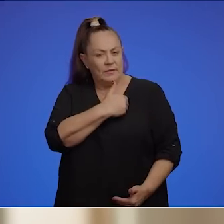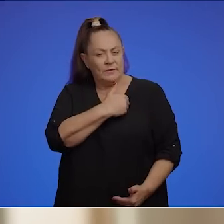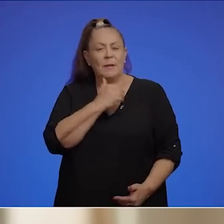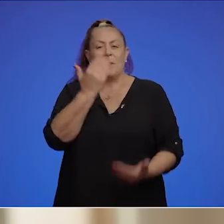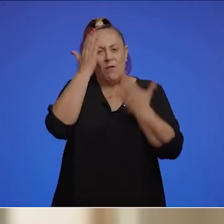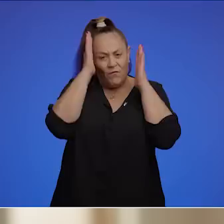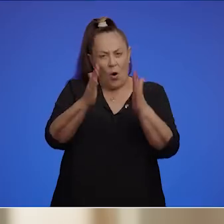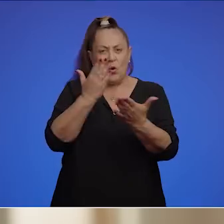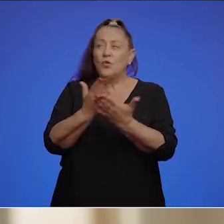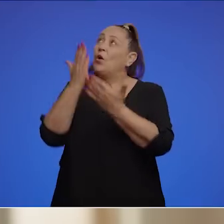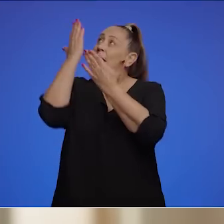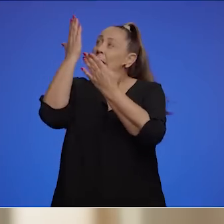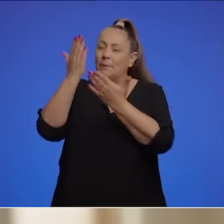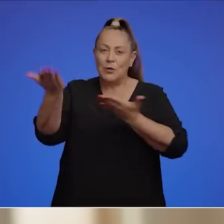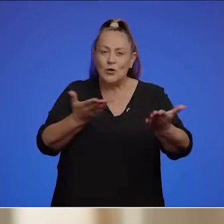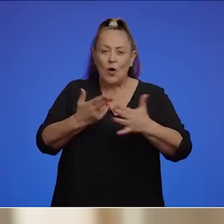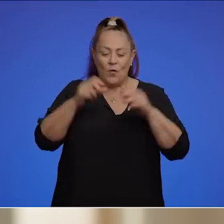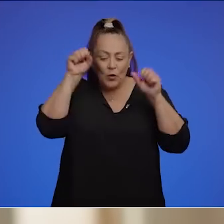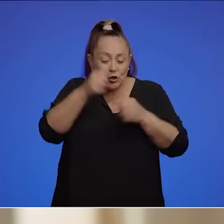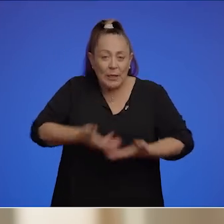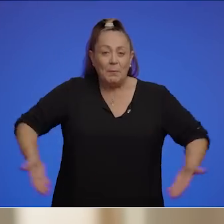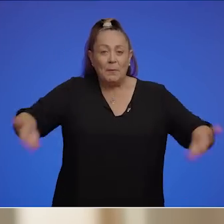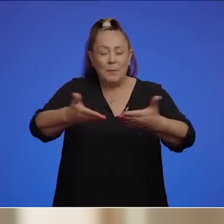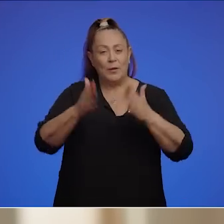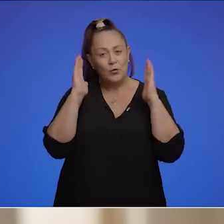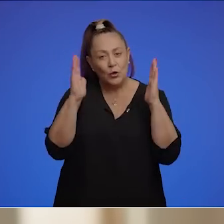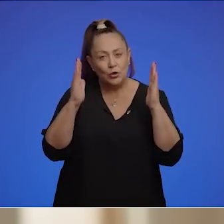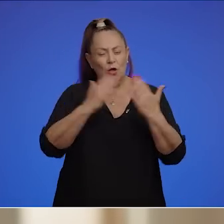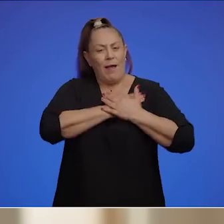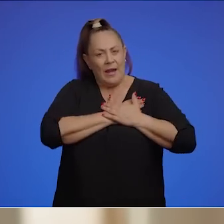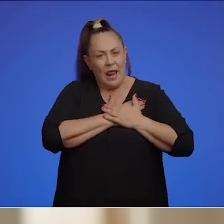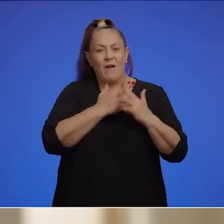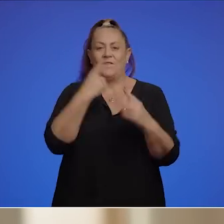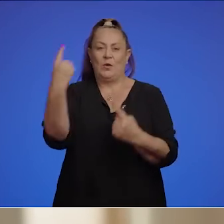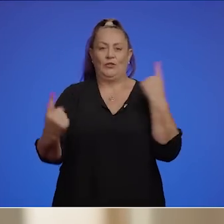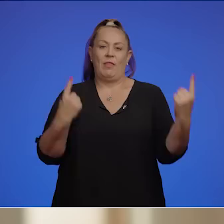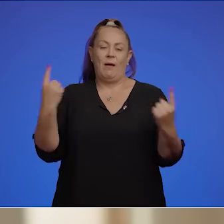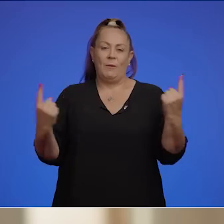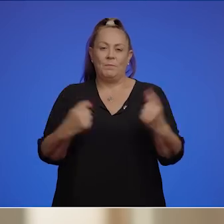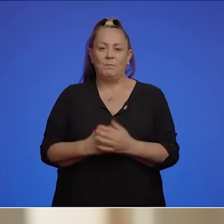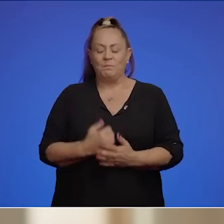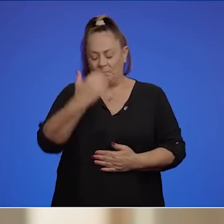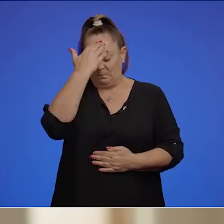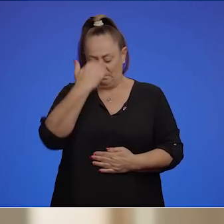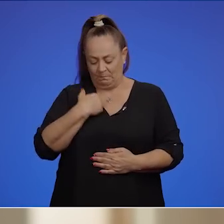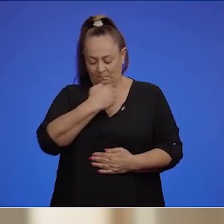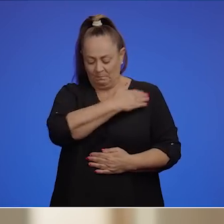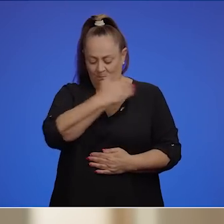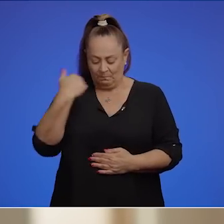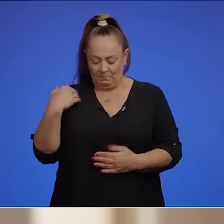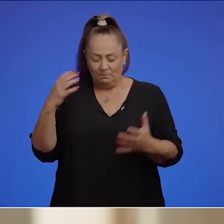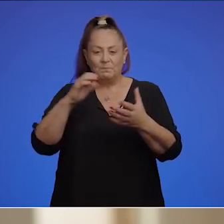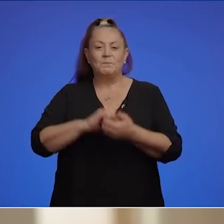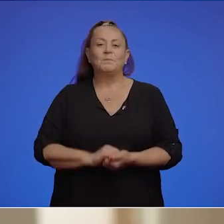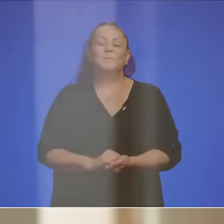on service of his sheep, his church, and upon love for our neighbour. In the name of the Father, Son, and Holy Spirit. Amen.